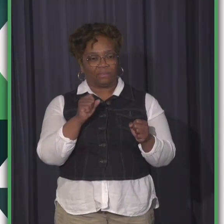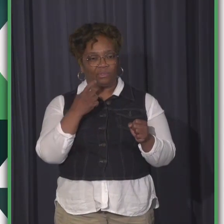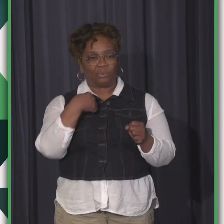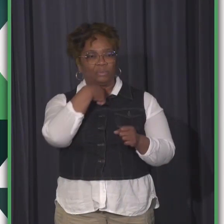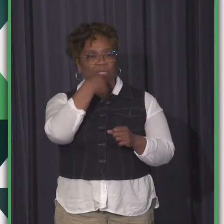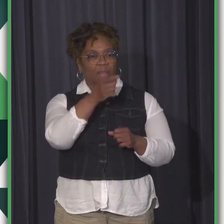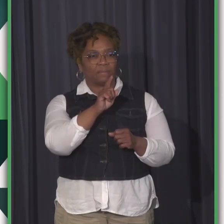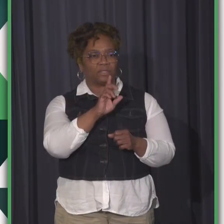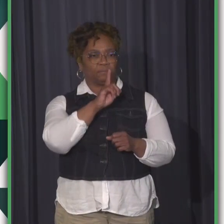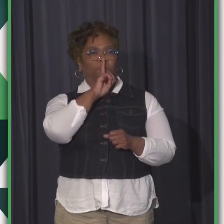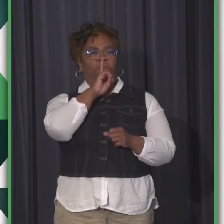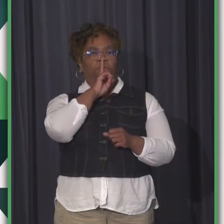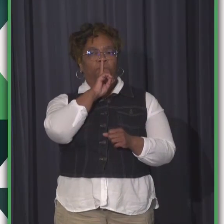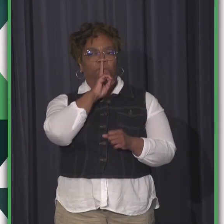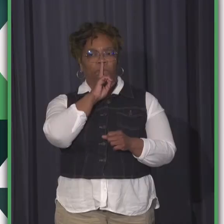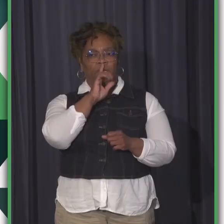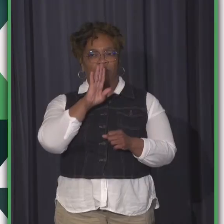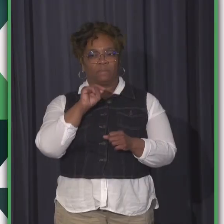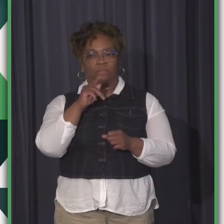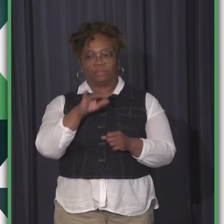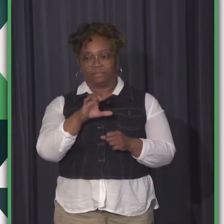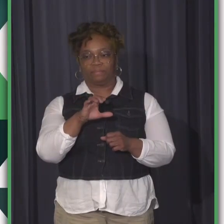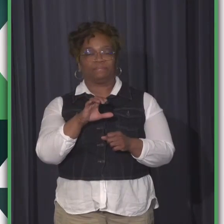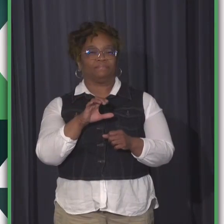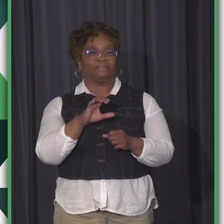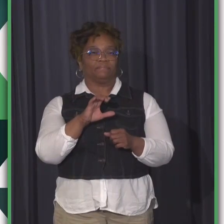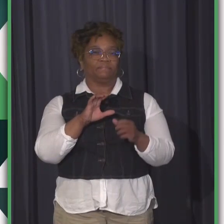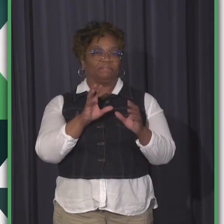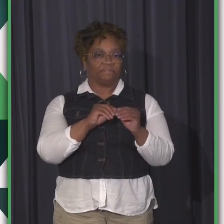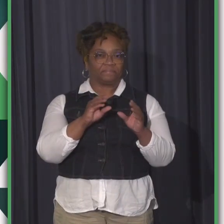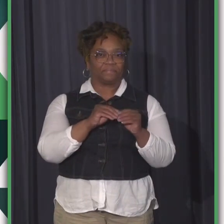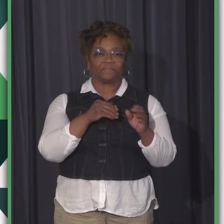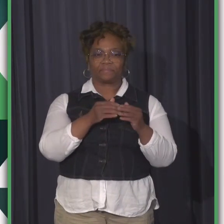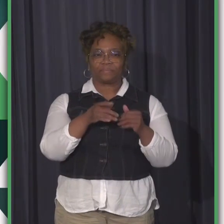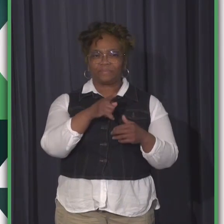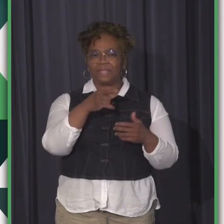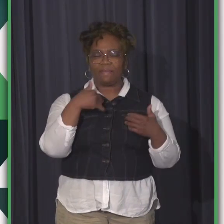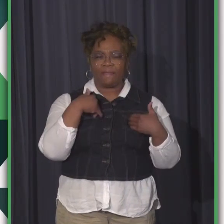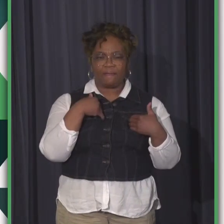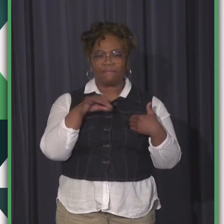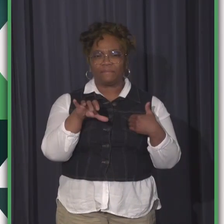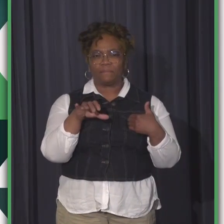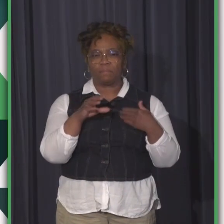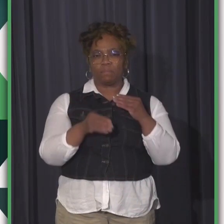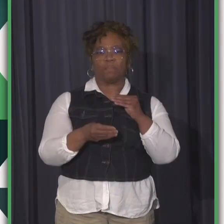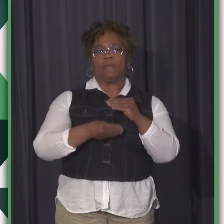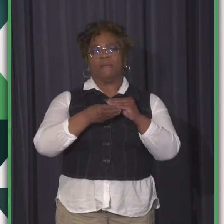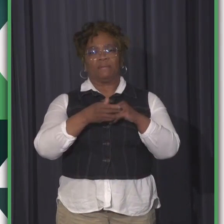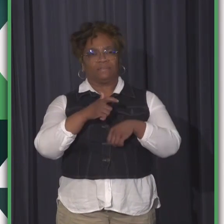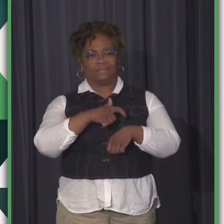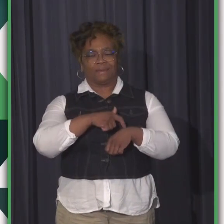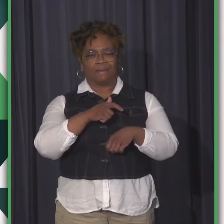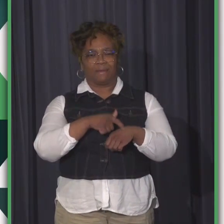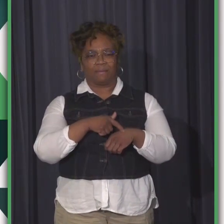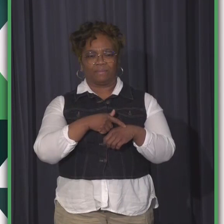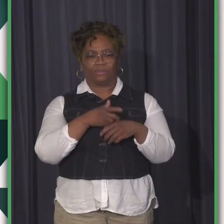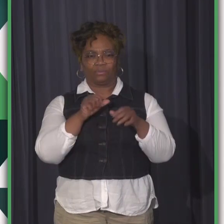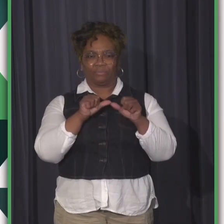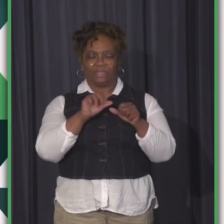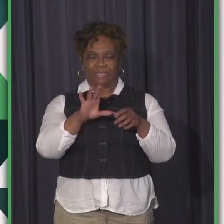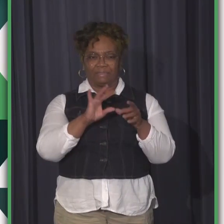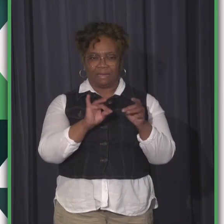meeting. Even if he's, have another 30 seconds or finishing the statement, we should hear from the union